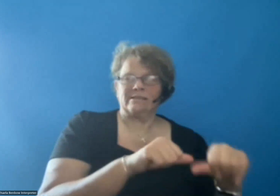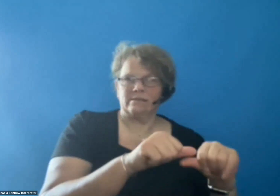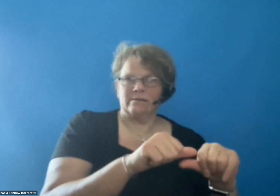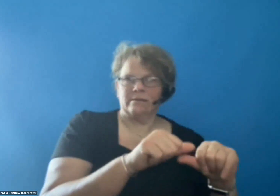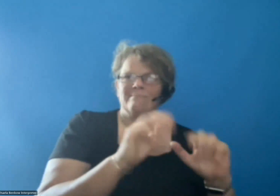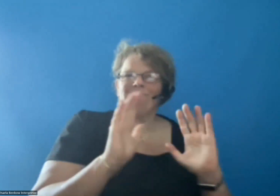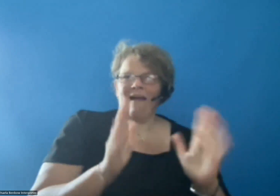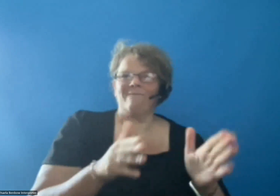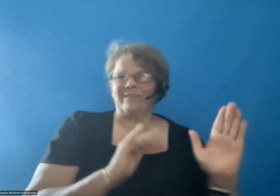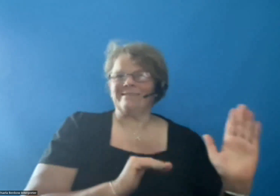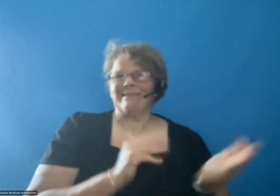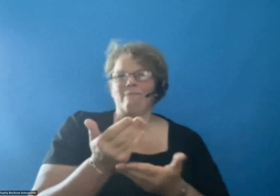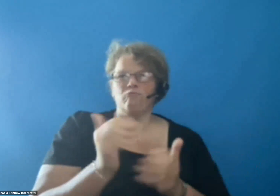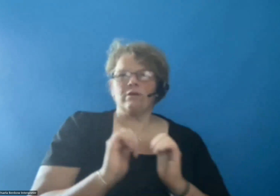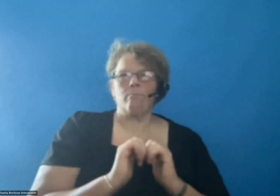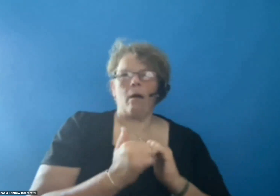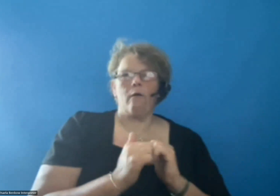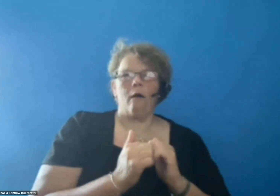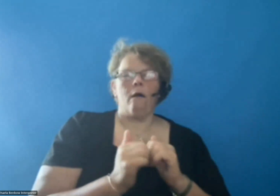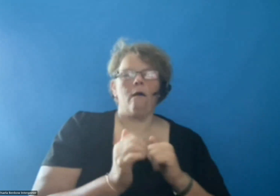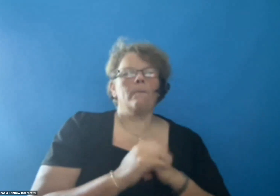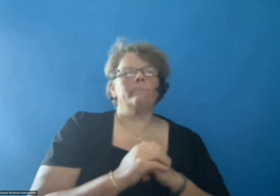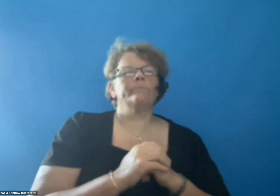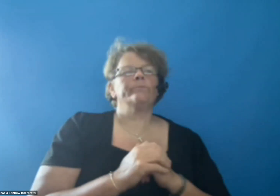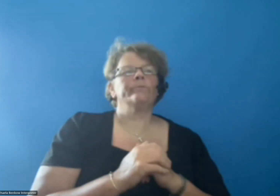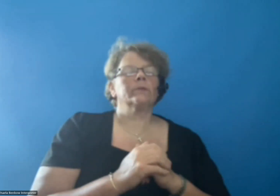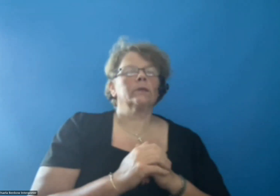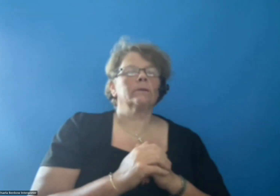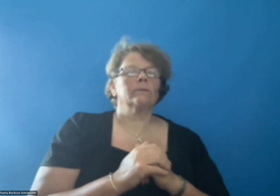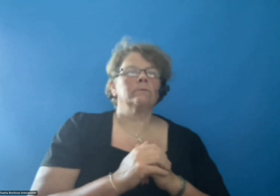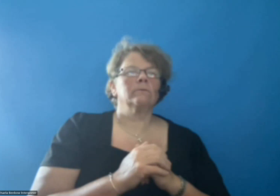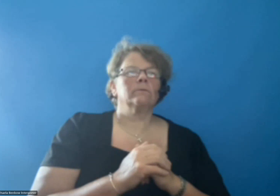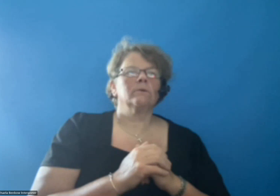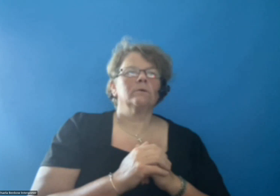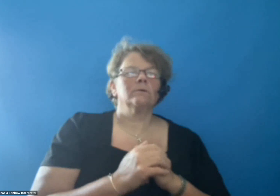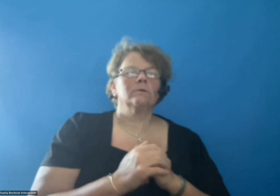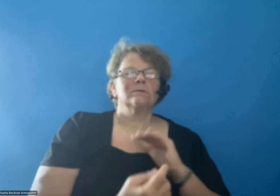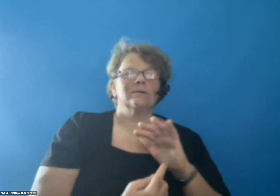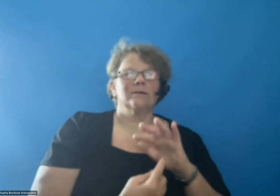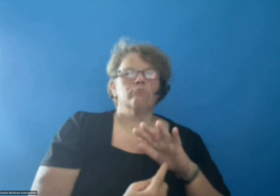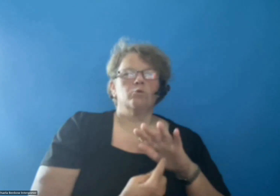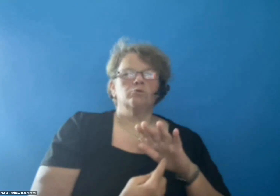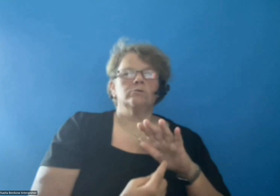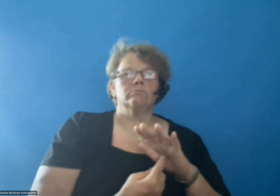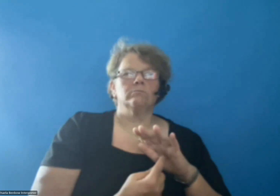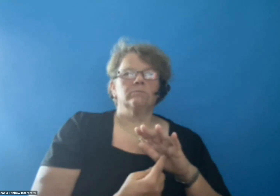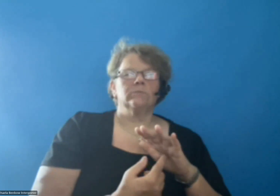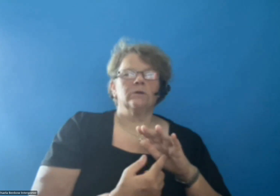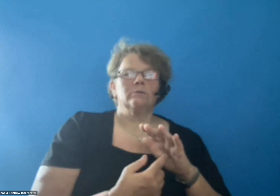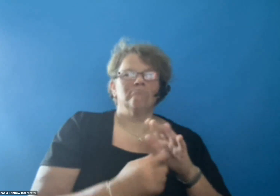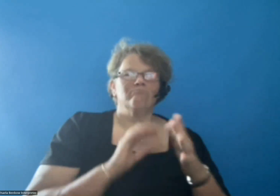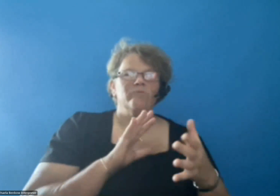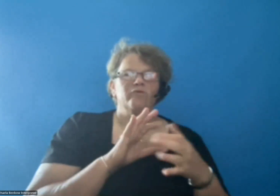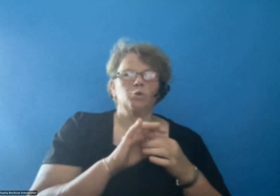you, because I think that, and this is a really important part of the Joint Forward Plan, in that,